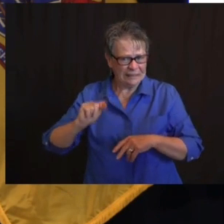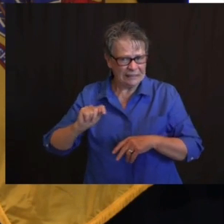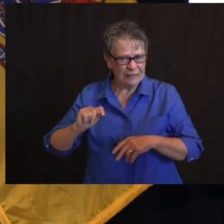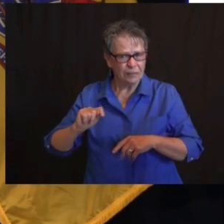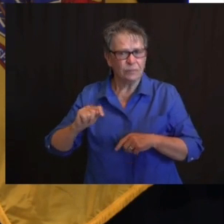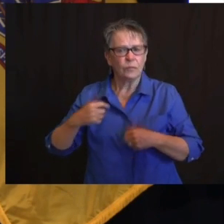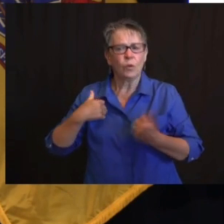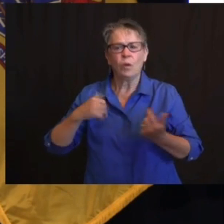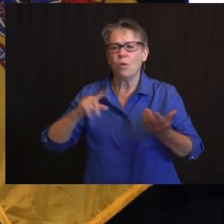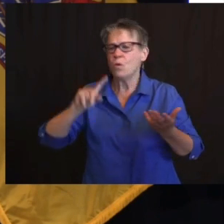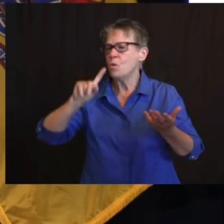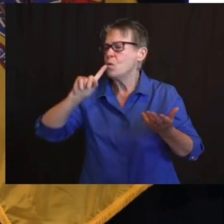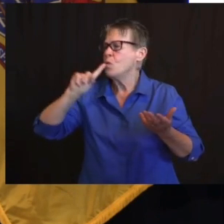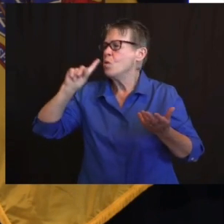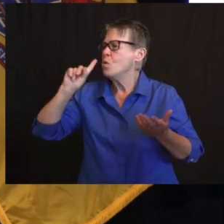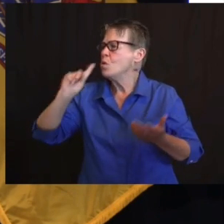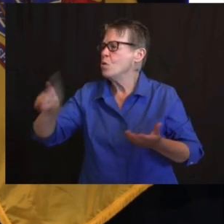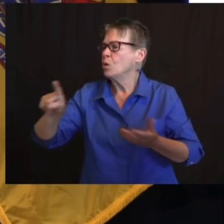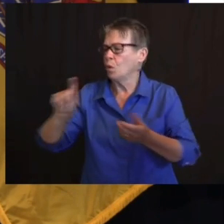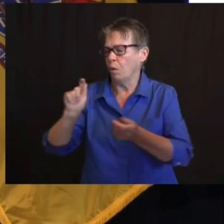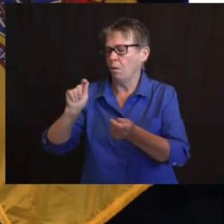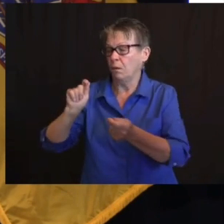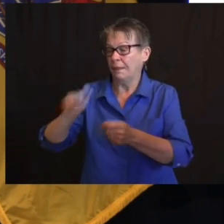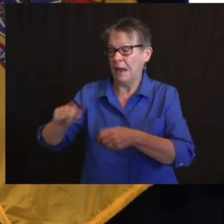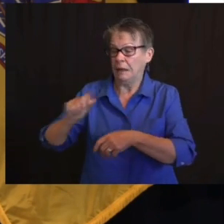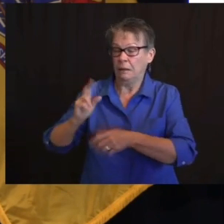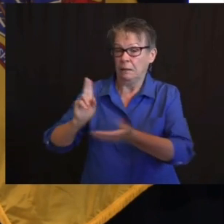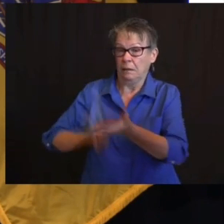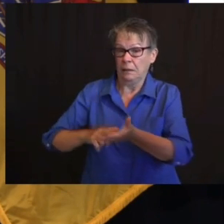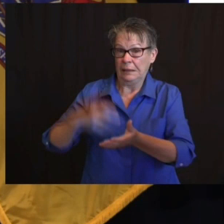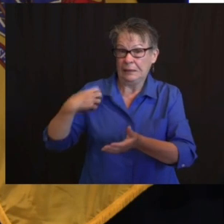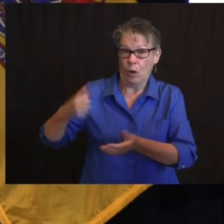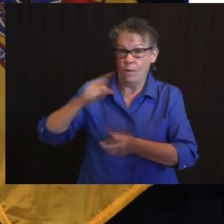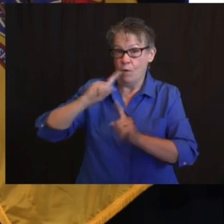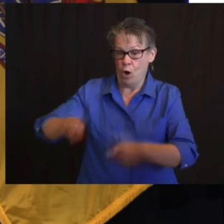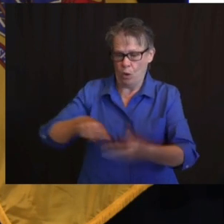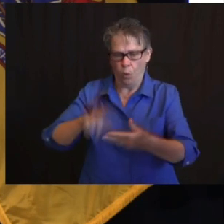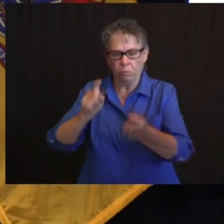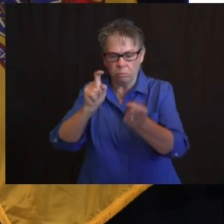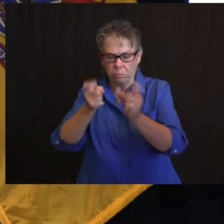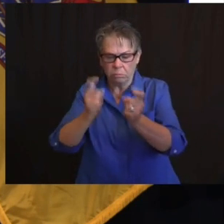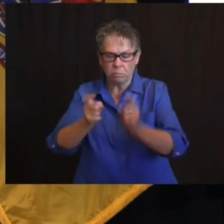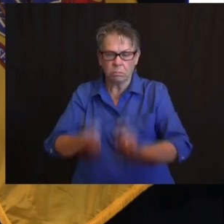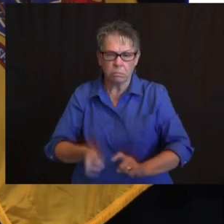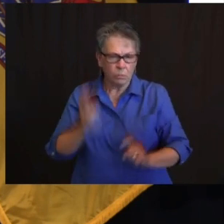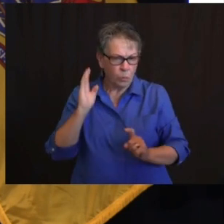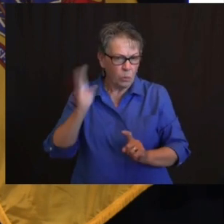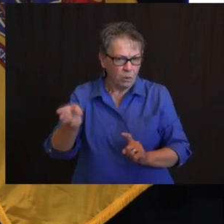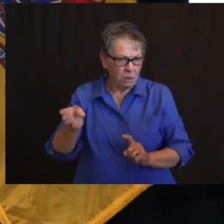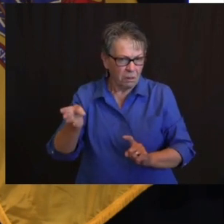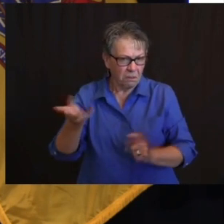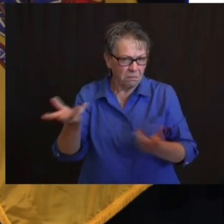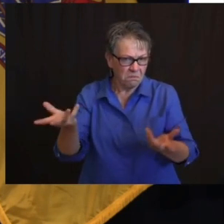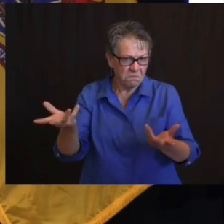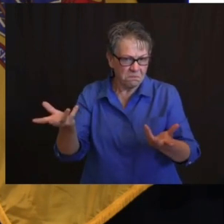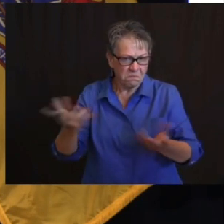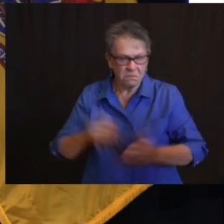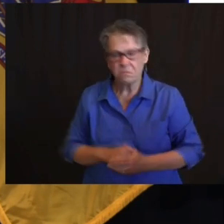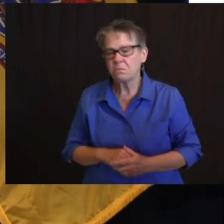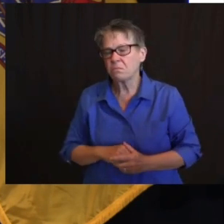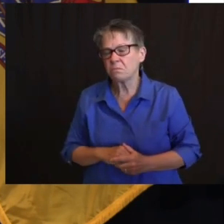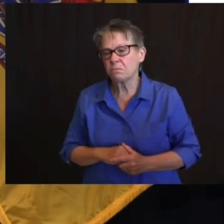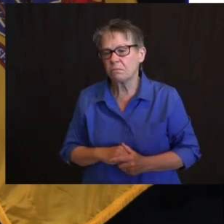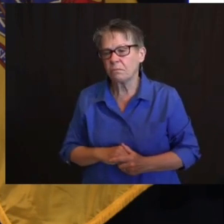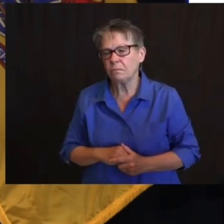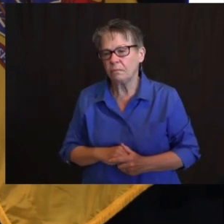So the moment in time, let me just repeat something that we haven't said in a few weeks. We